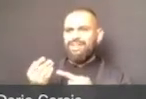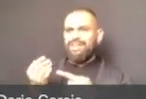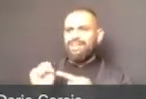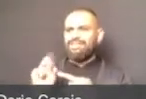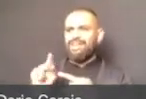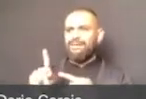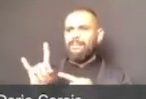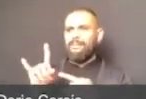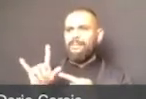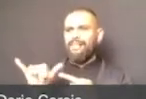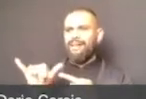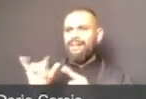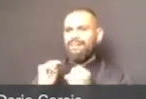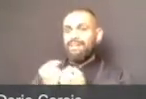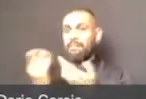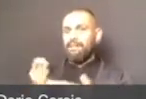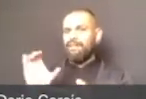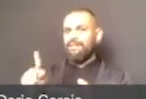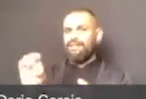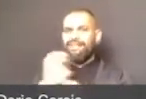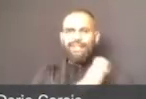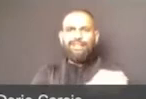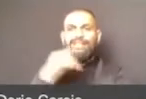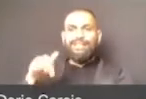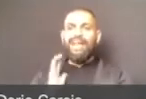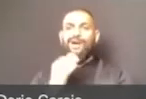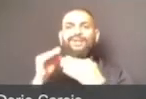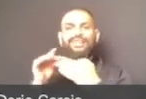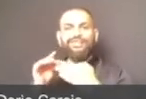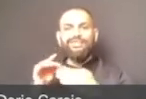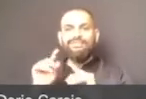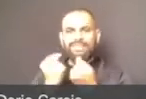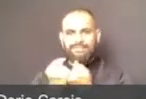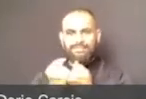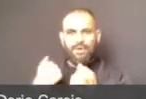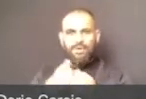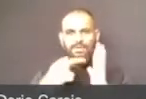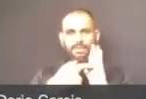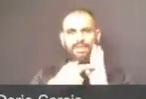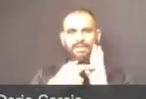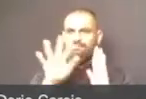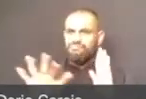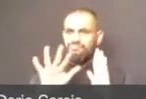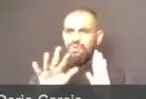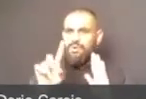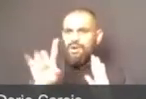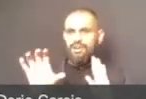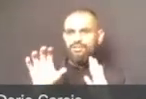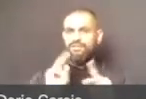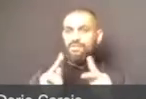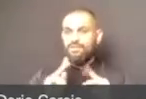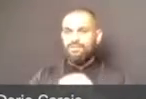the supply chain team at CPS Energy. This is our leadership team, and we represent roughly 100 folks, but